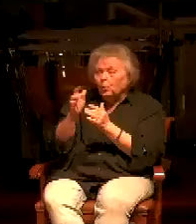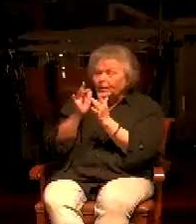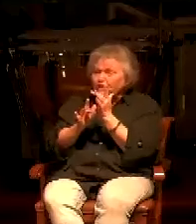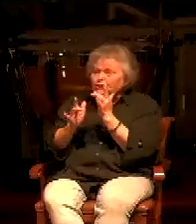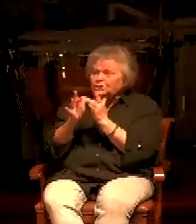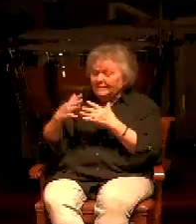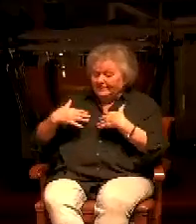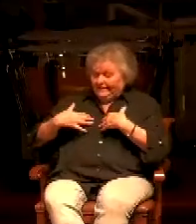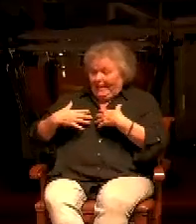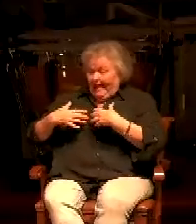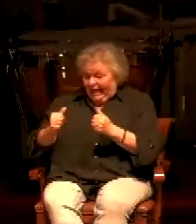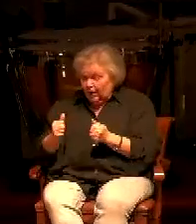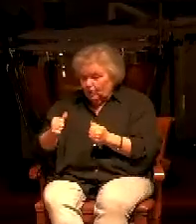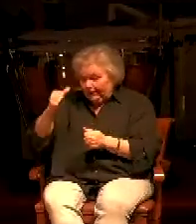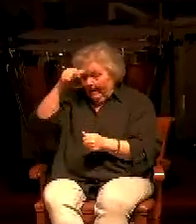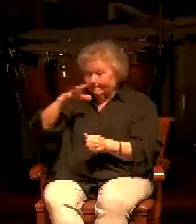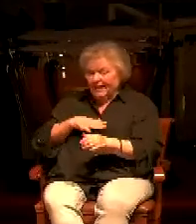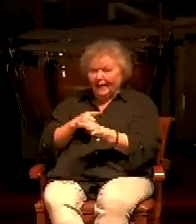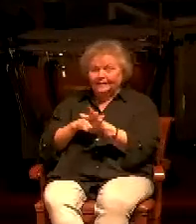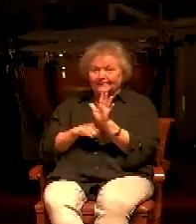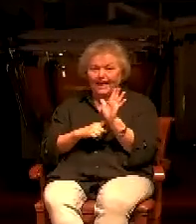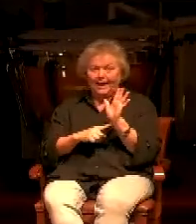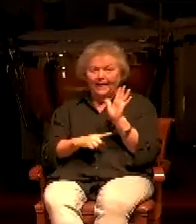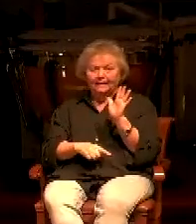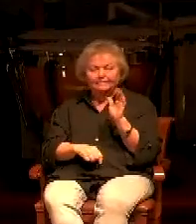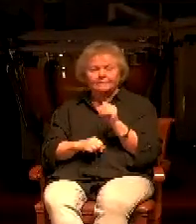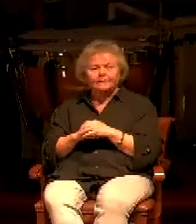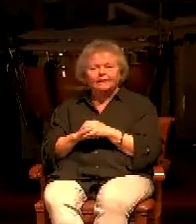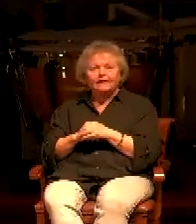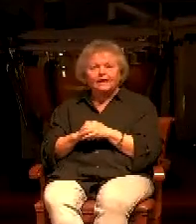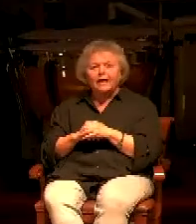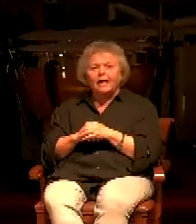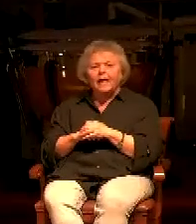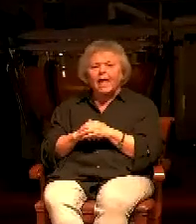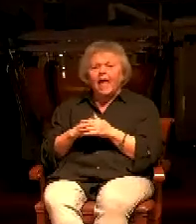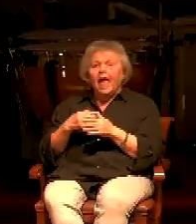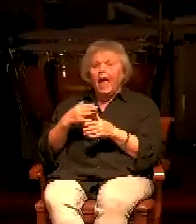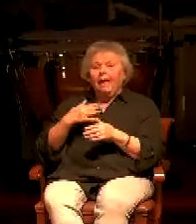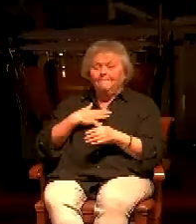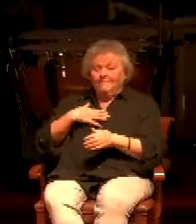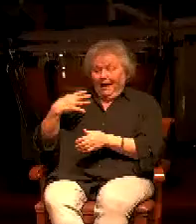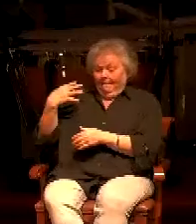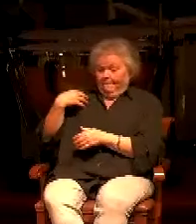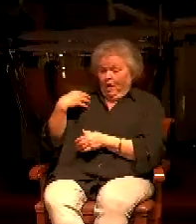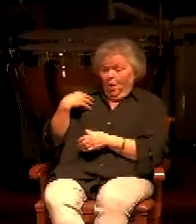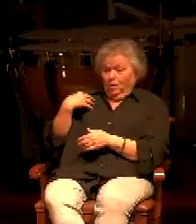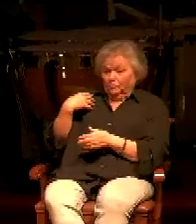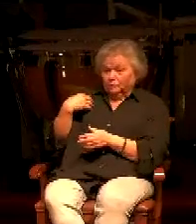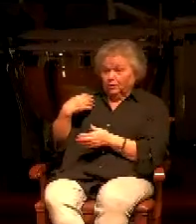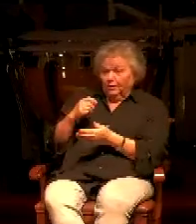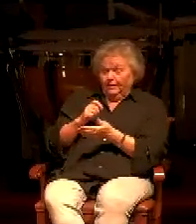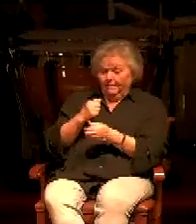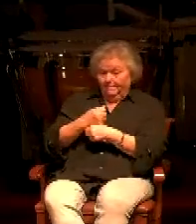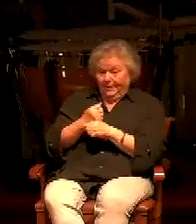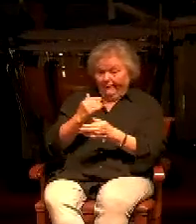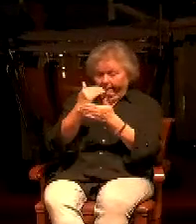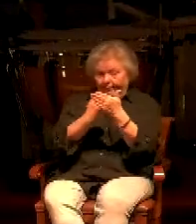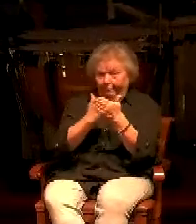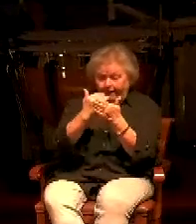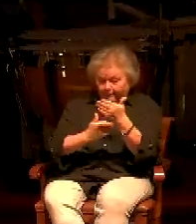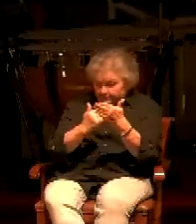my boss, the high priest, started taking names of who the disciples were. I'm sure I know